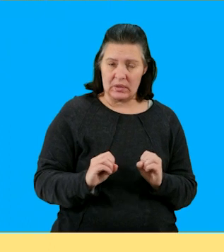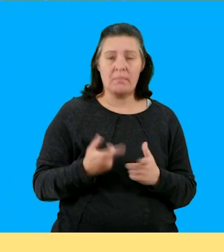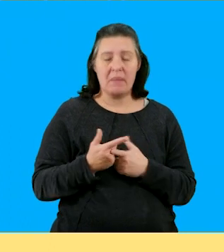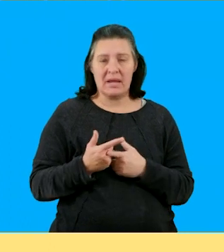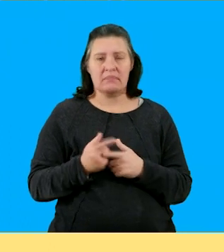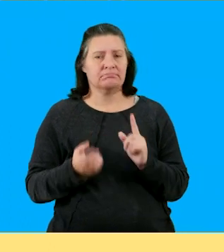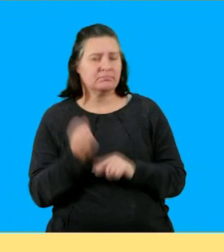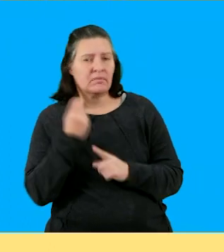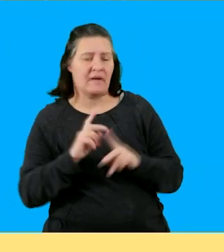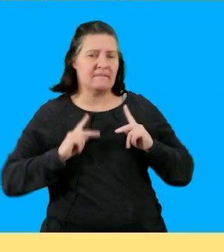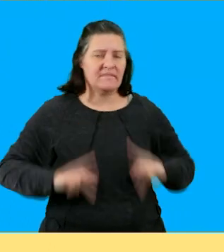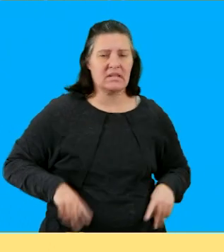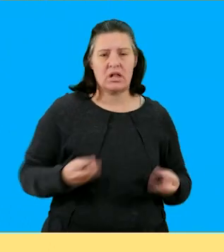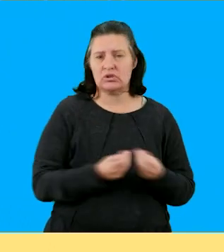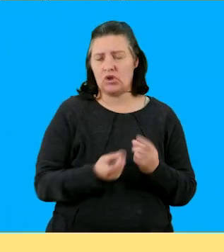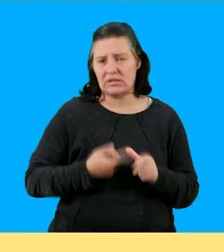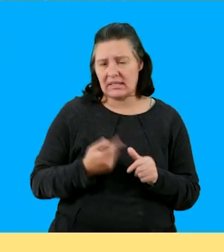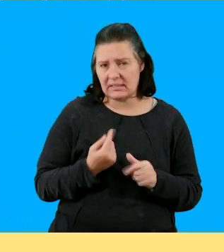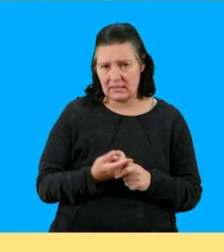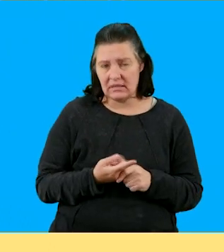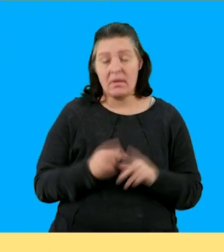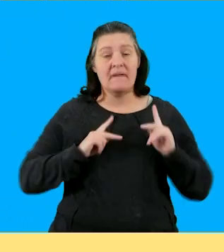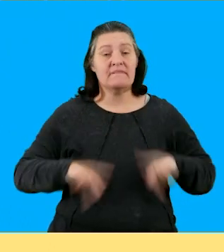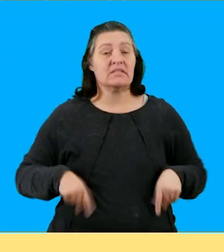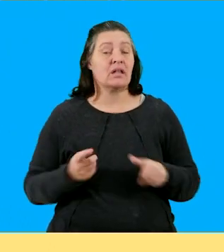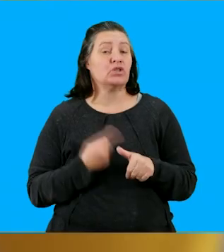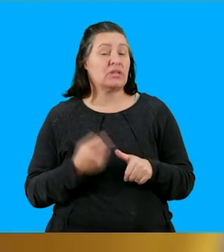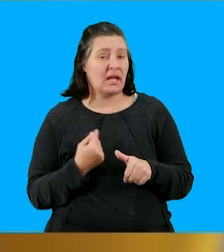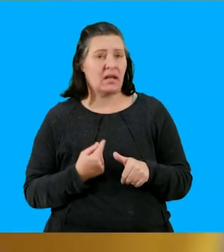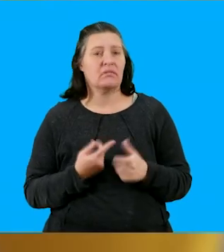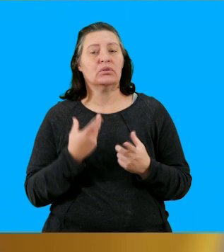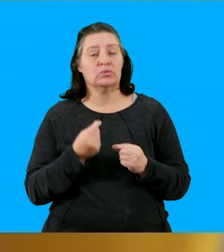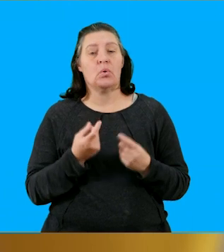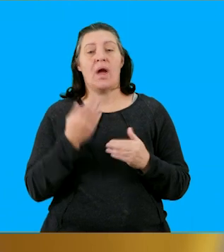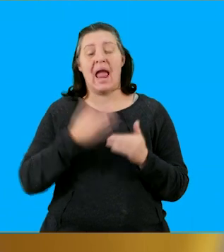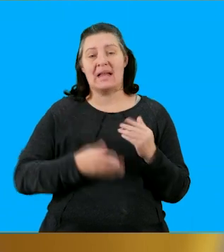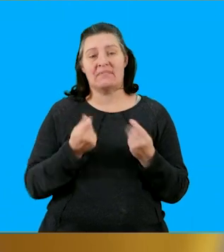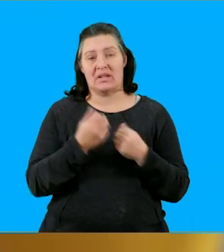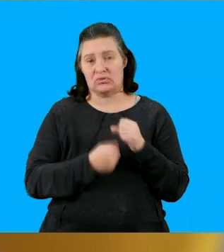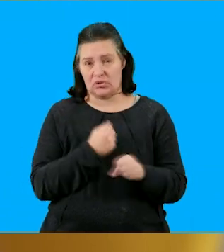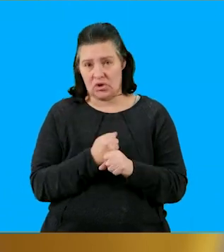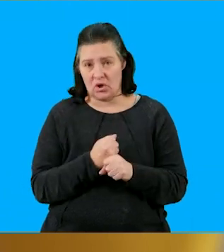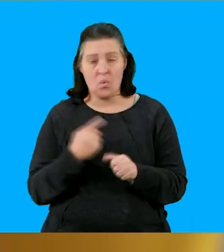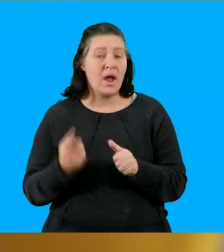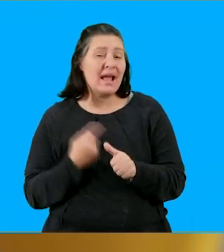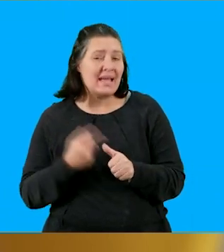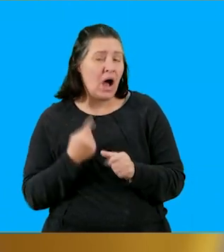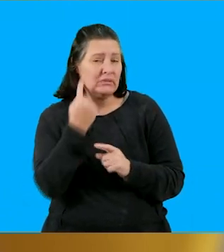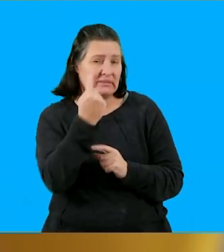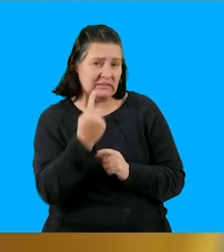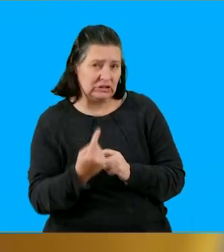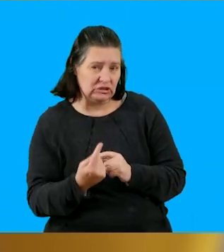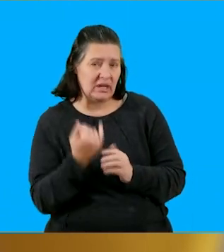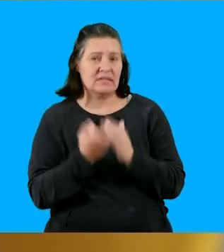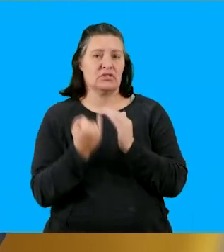used, which is determined by physical stock take. Remember, the physical stock take, we do it at the end of the financial year. When we count